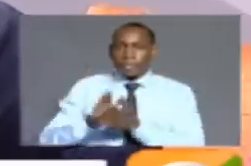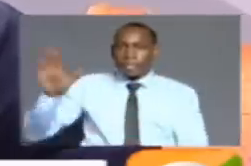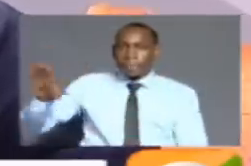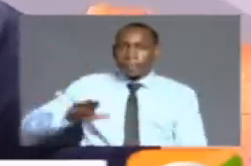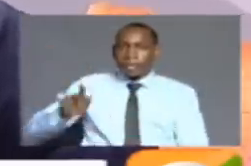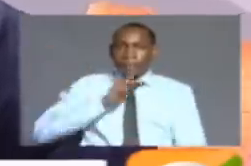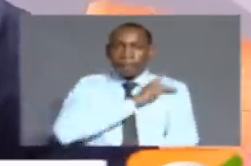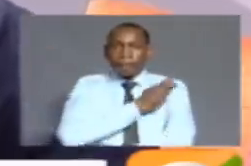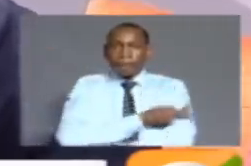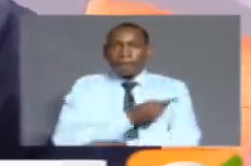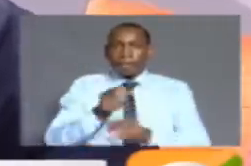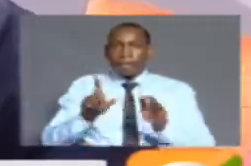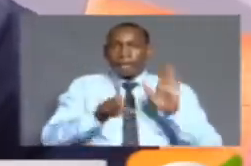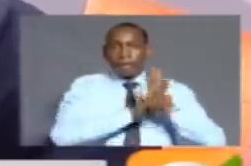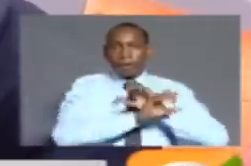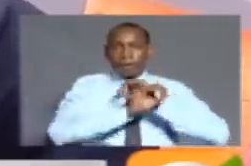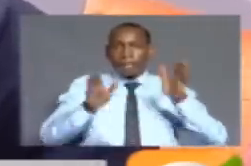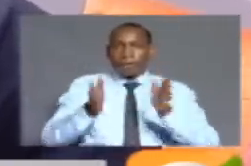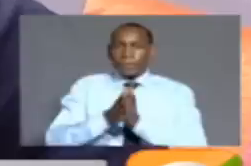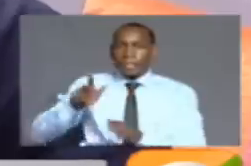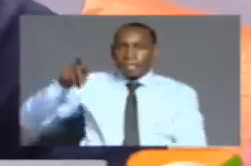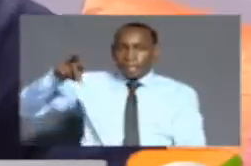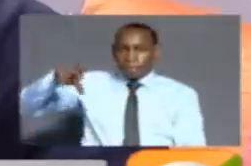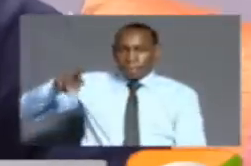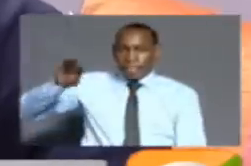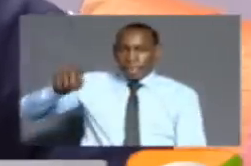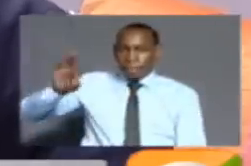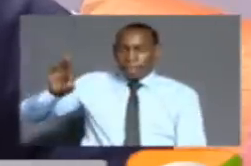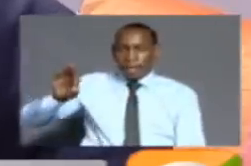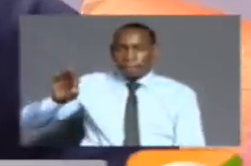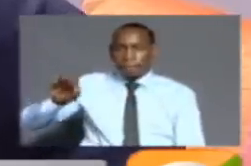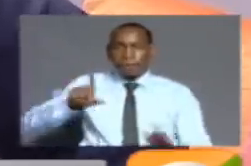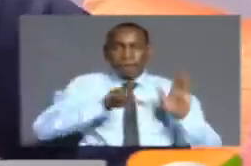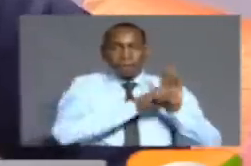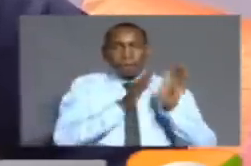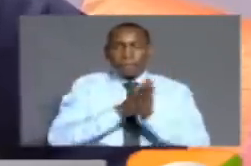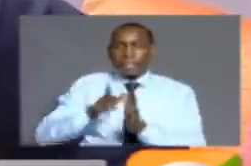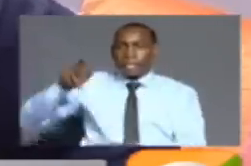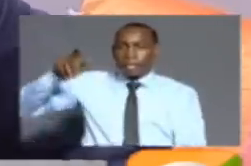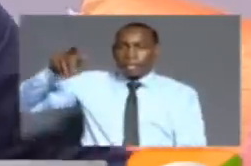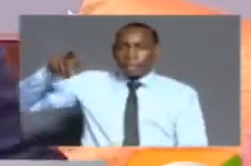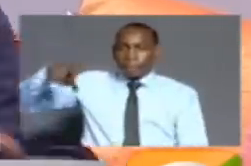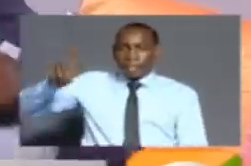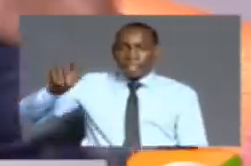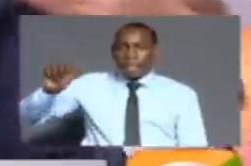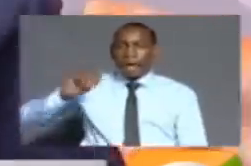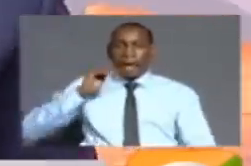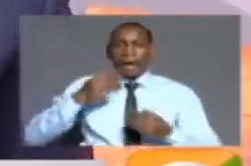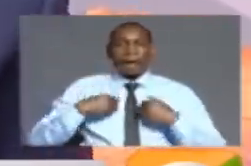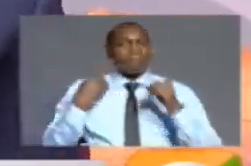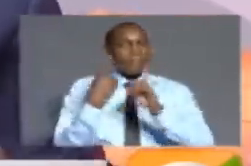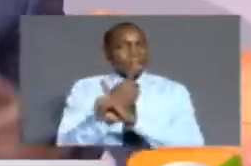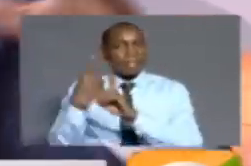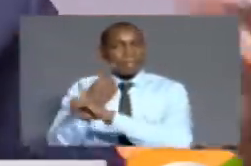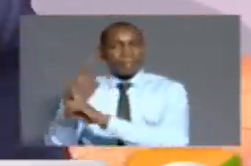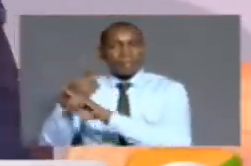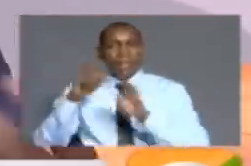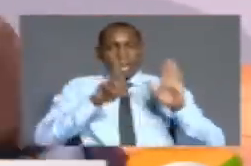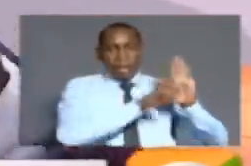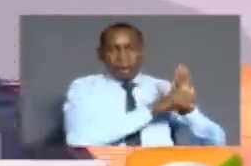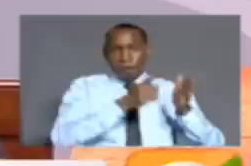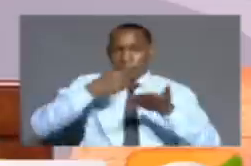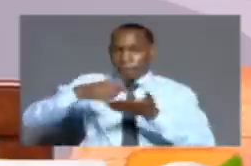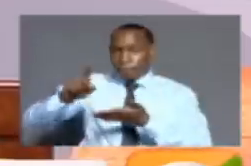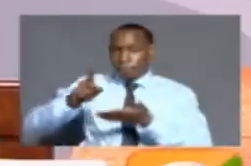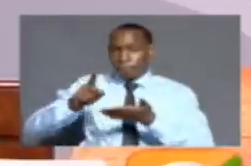Privileges Act, which is very clear. We have the PFM Act. We have the PPDA. You know, we have all these acts which have been enacted